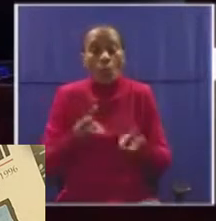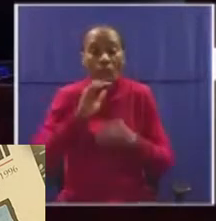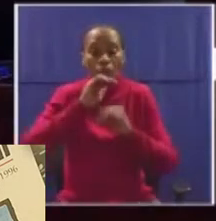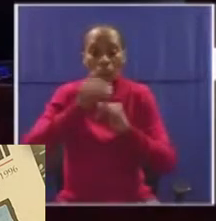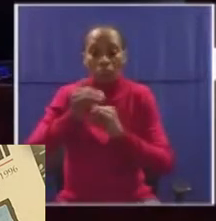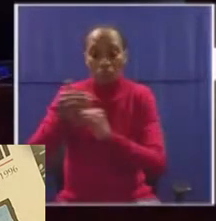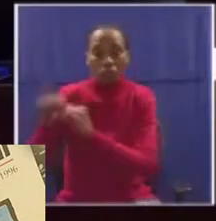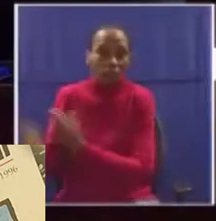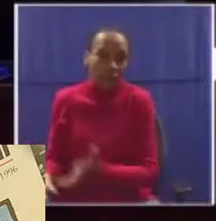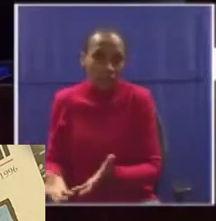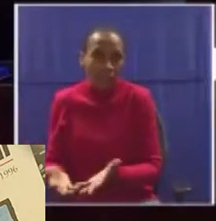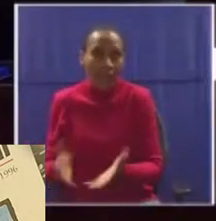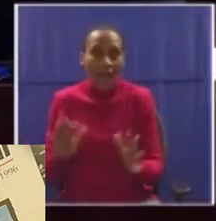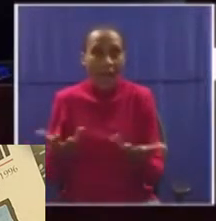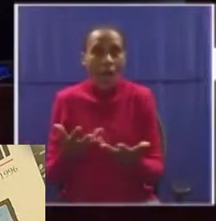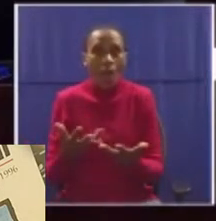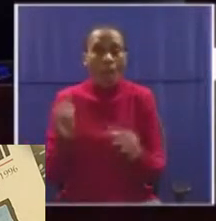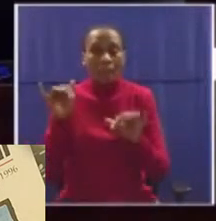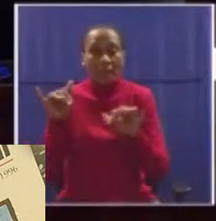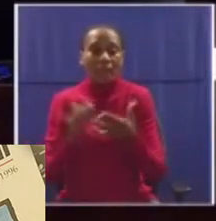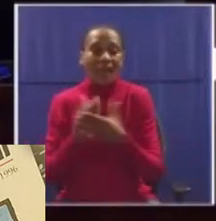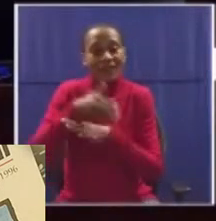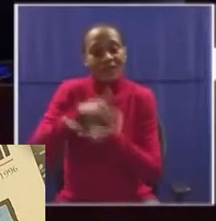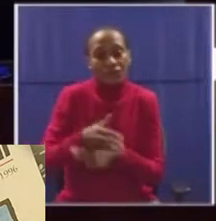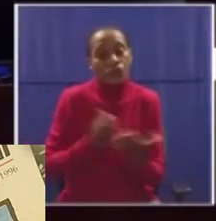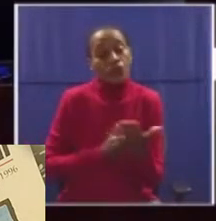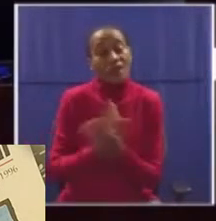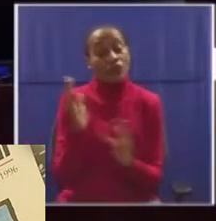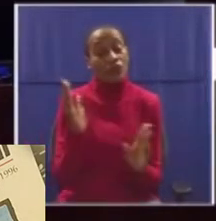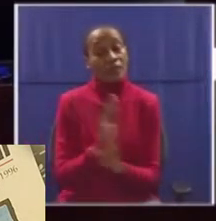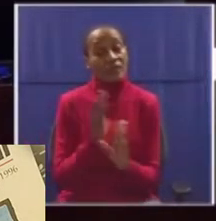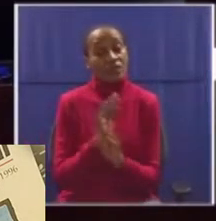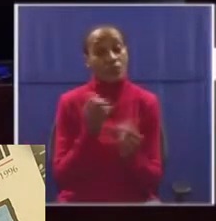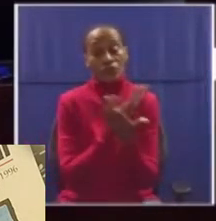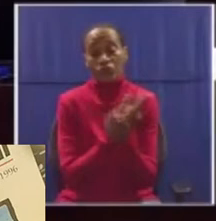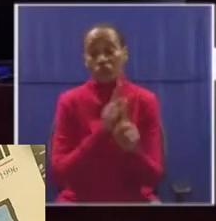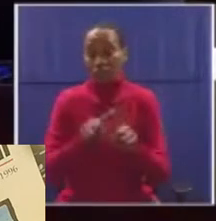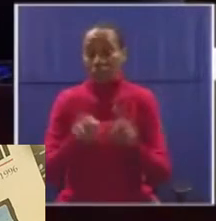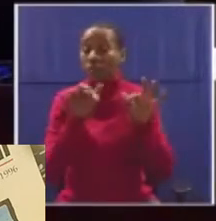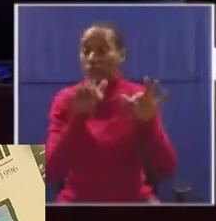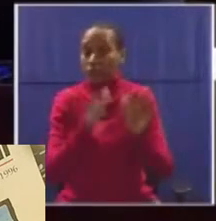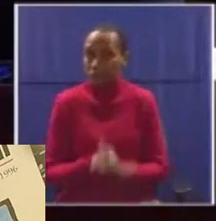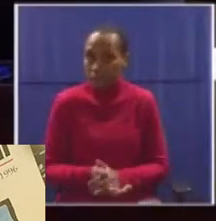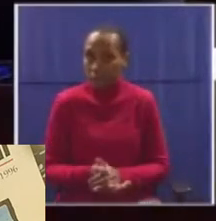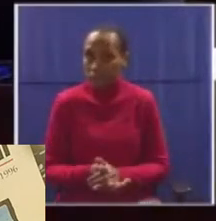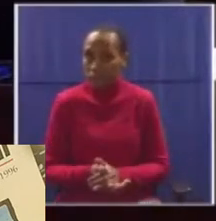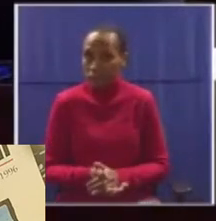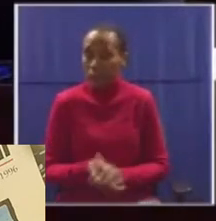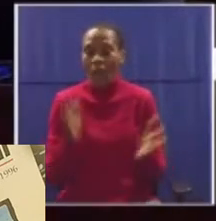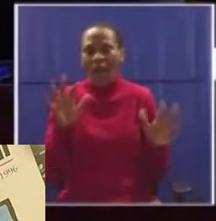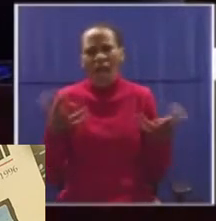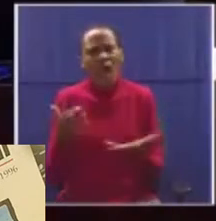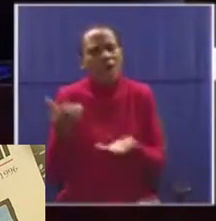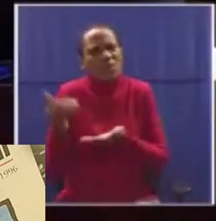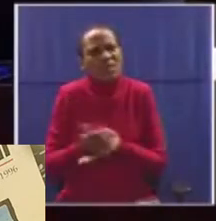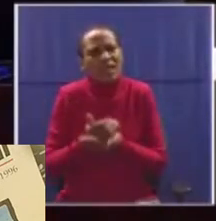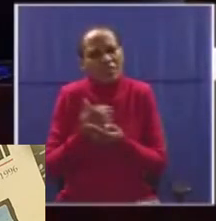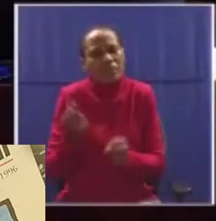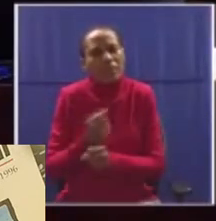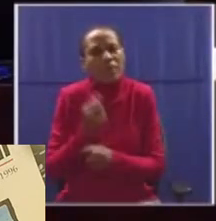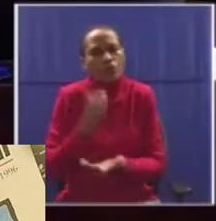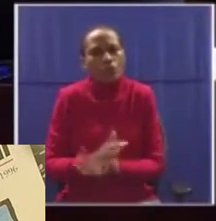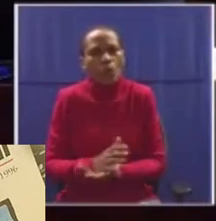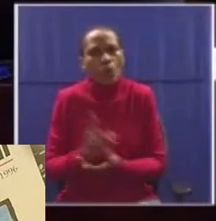and remedies against unlawful interference with the right to privacy contained in Rica now one of the safeguards is